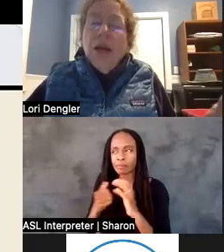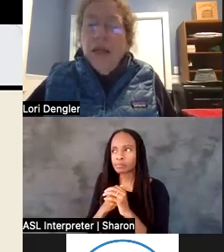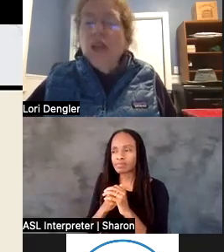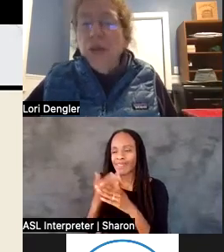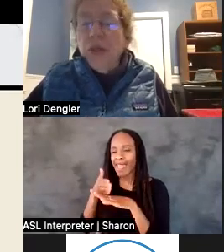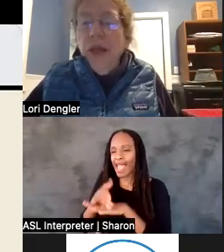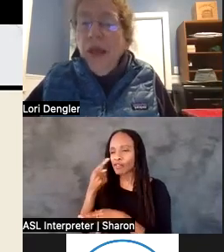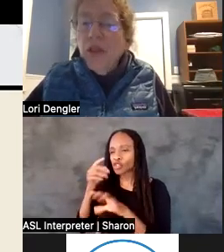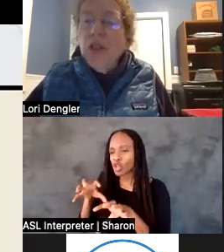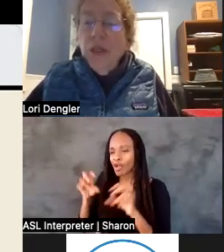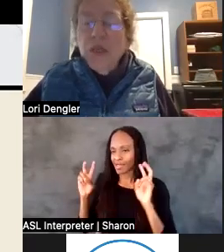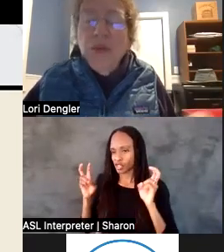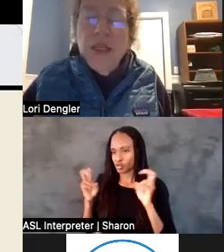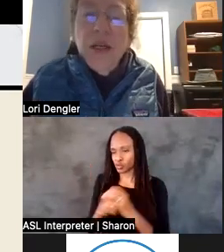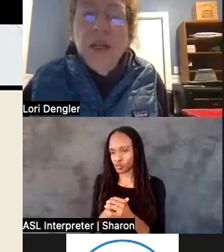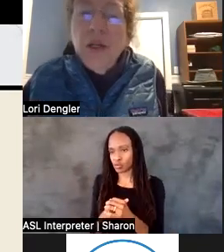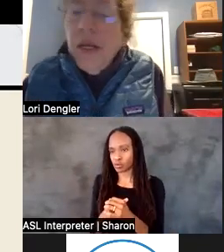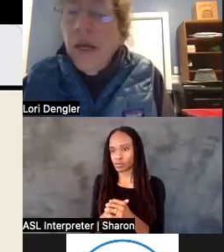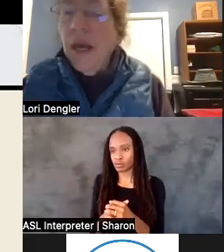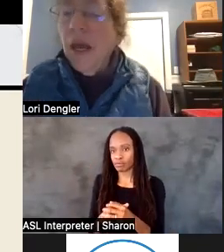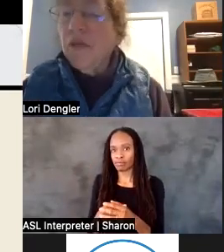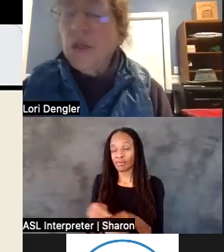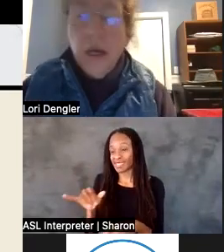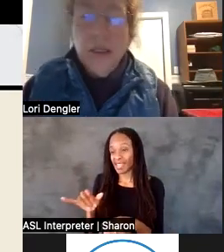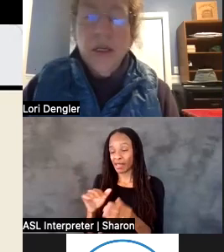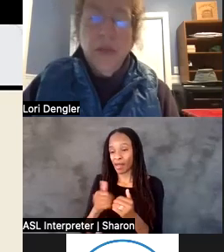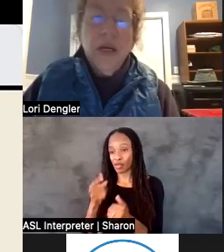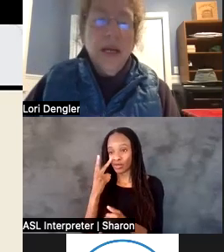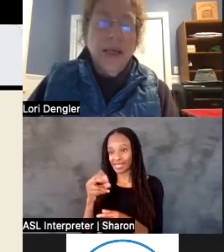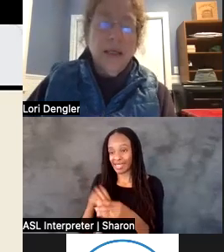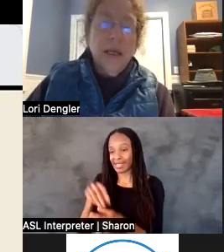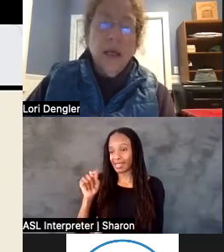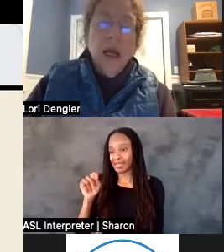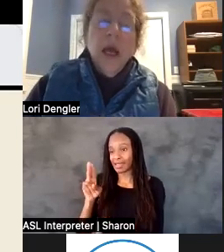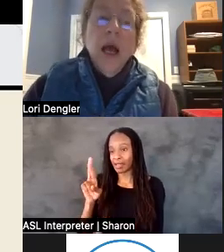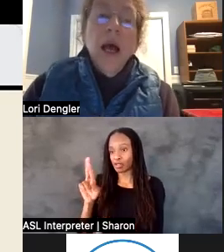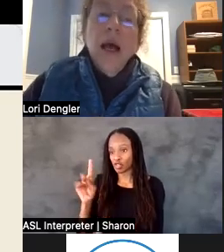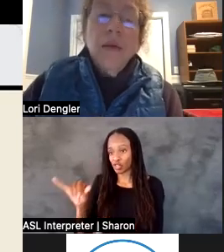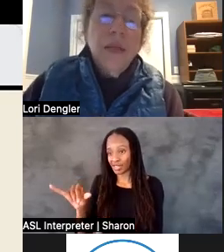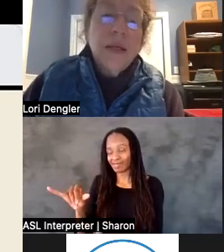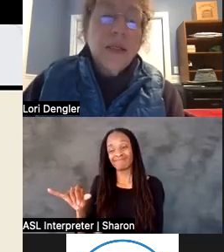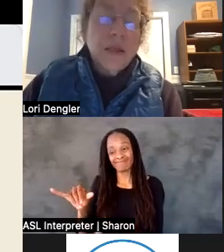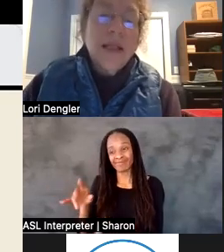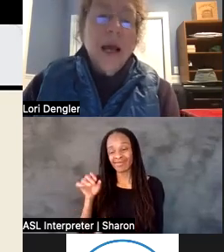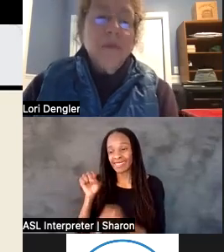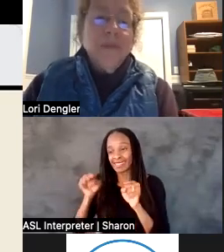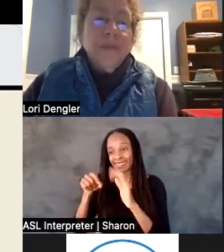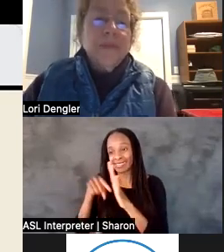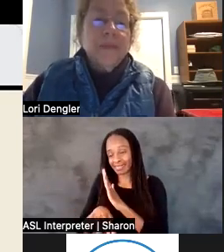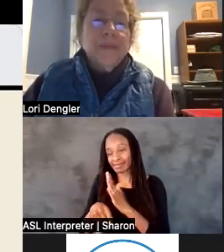aftershock issues. And certainly, as we've seen in Turkey, aftershocks can be quite deadly. Next